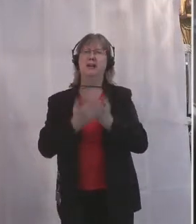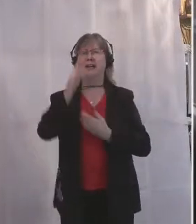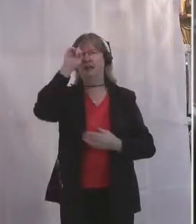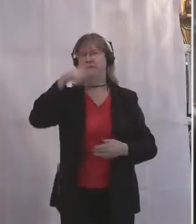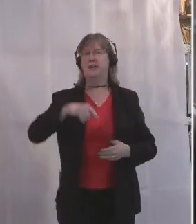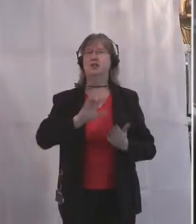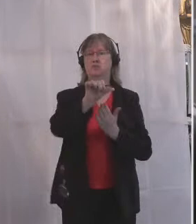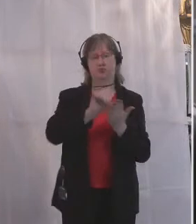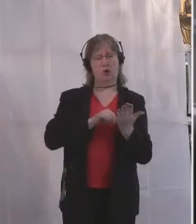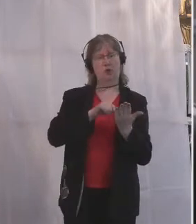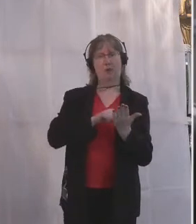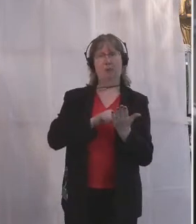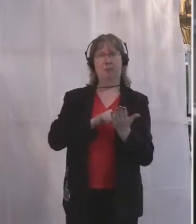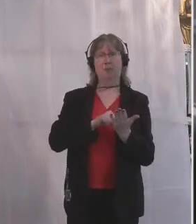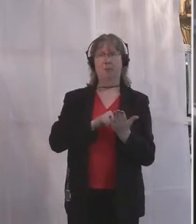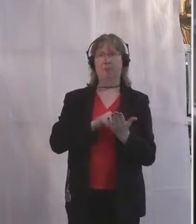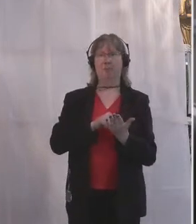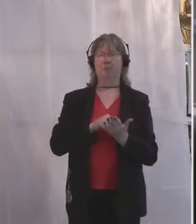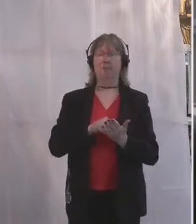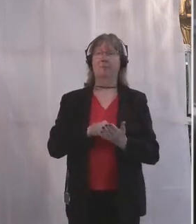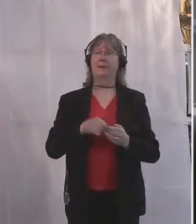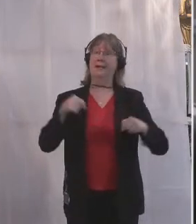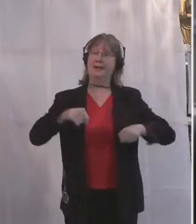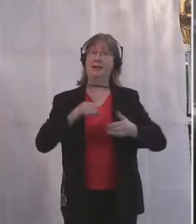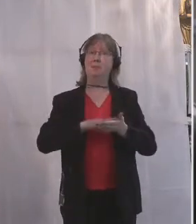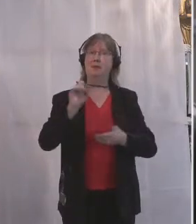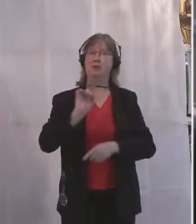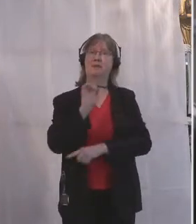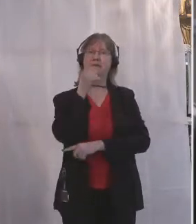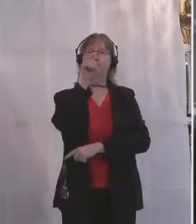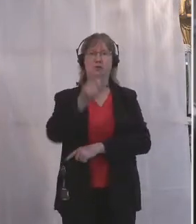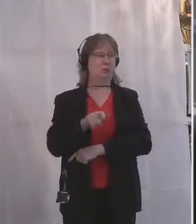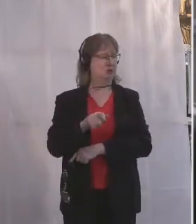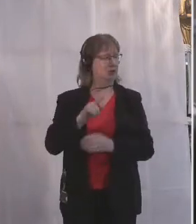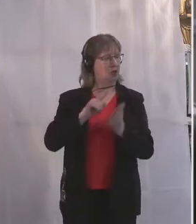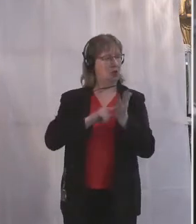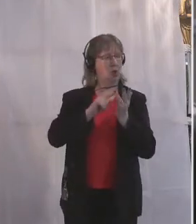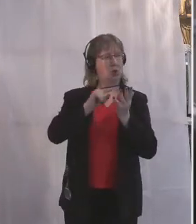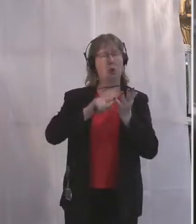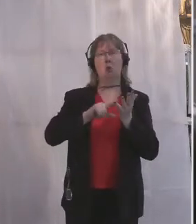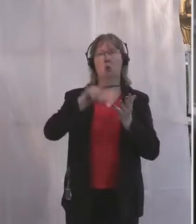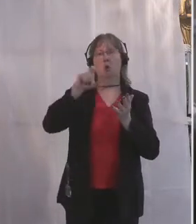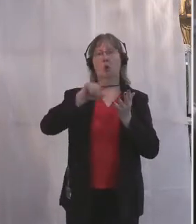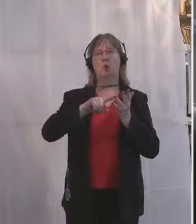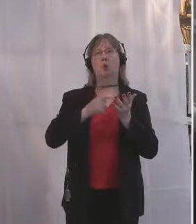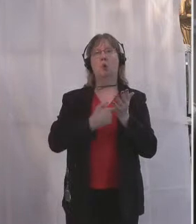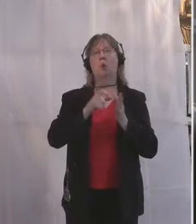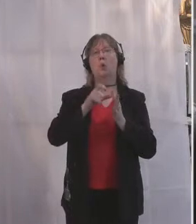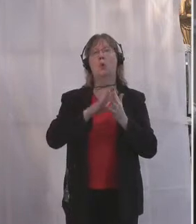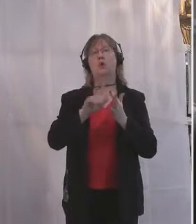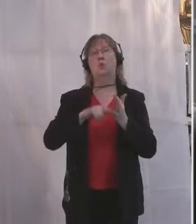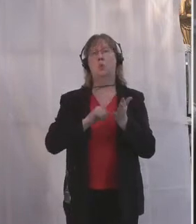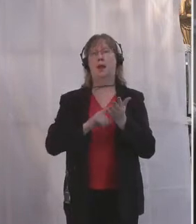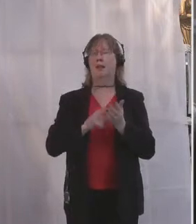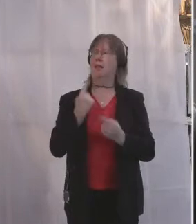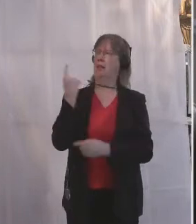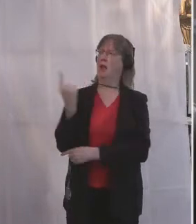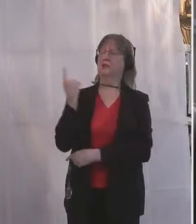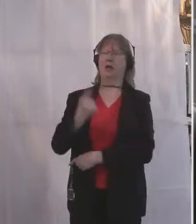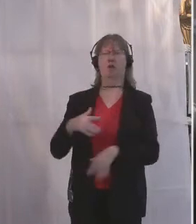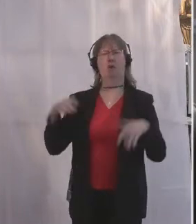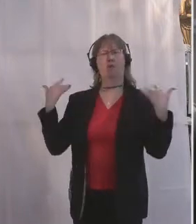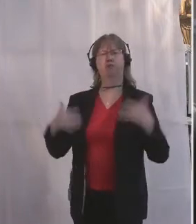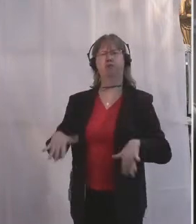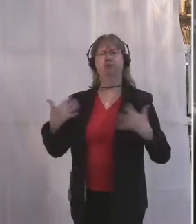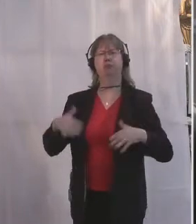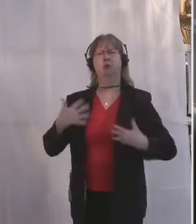We're here in Manchester, and our first speaker is Lou Cordwell. And she's a perfect speaker to